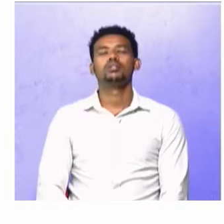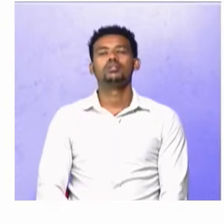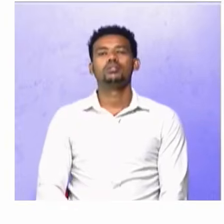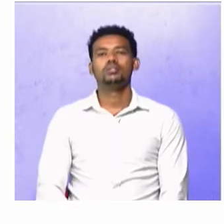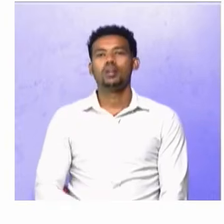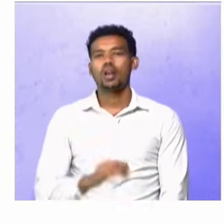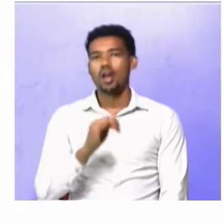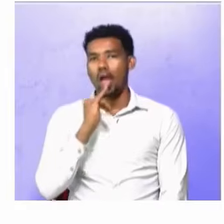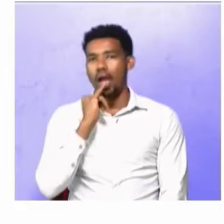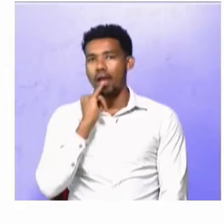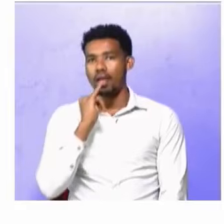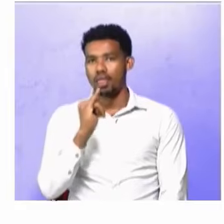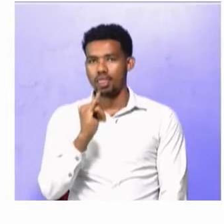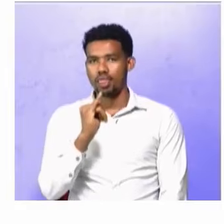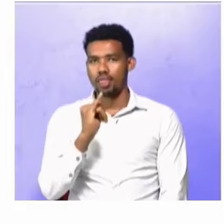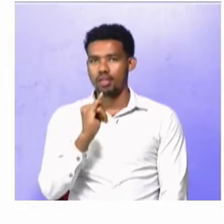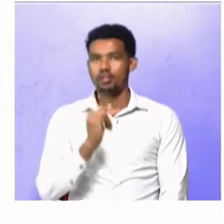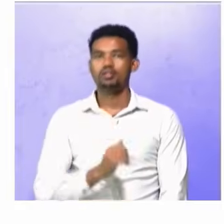is